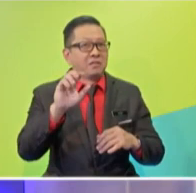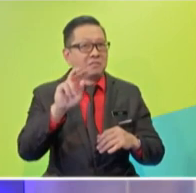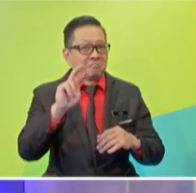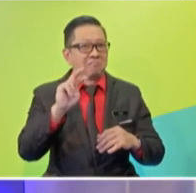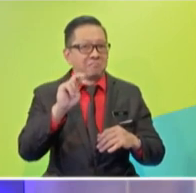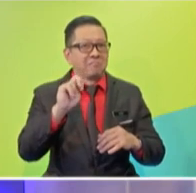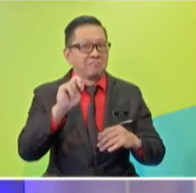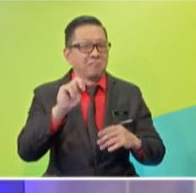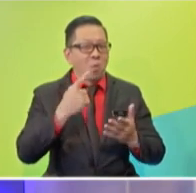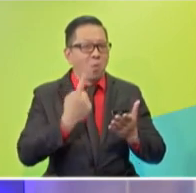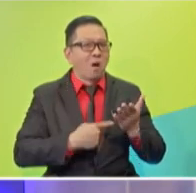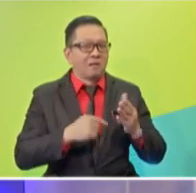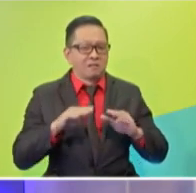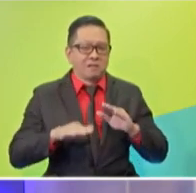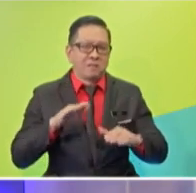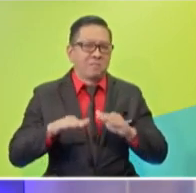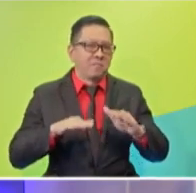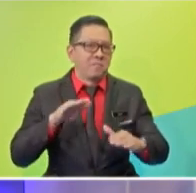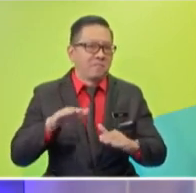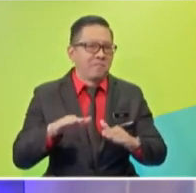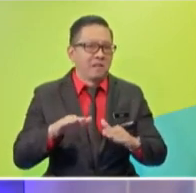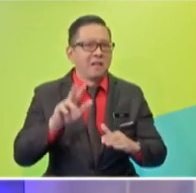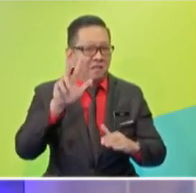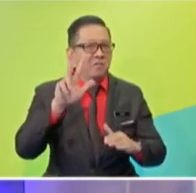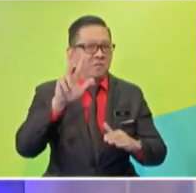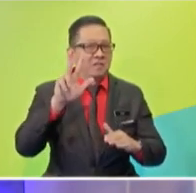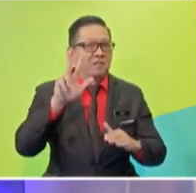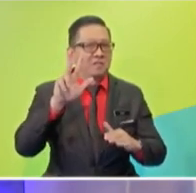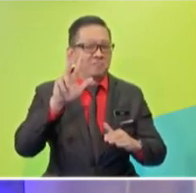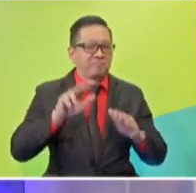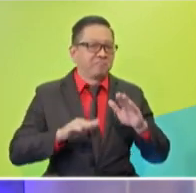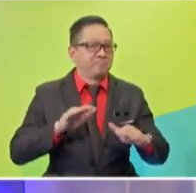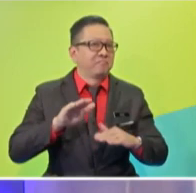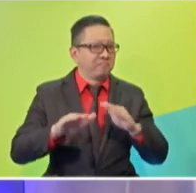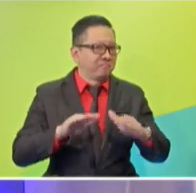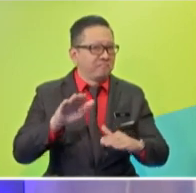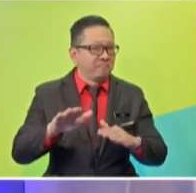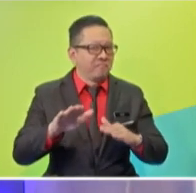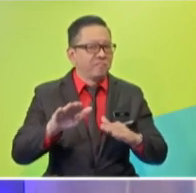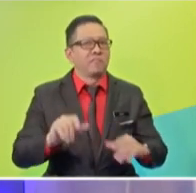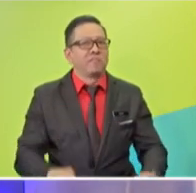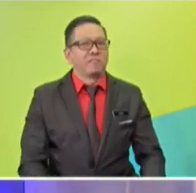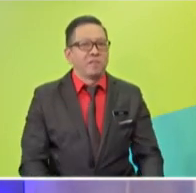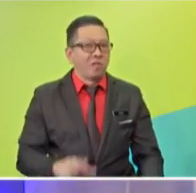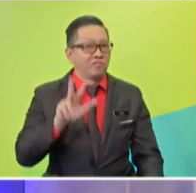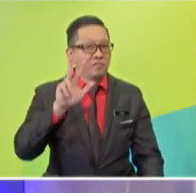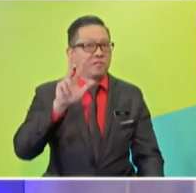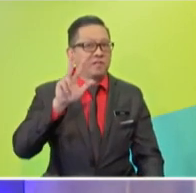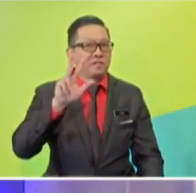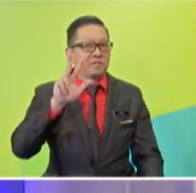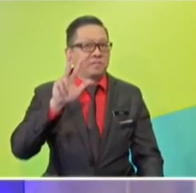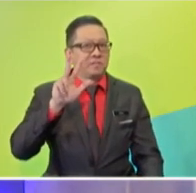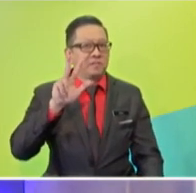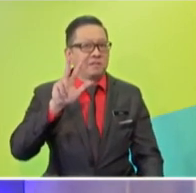the steps? Okay, and then Jin said that there are three stages, stages of tasting ice cream. Right. But the steps, there